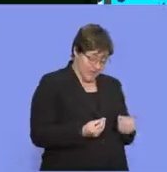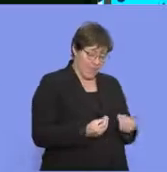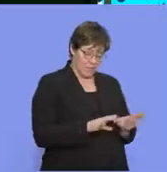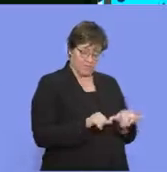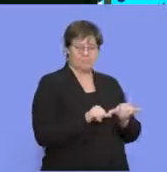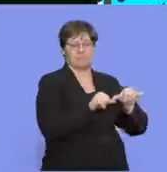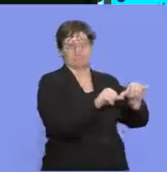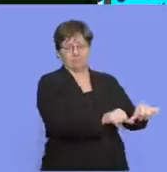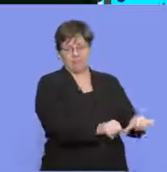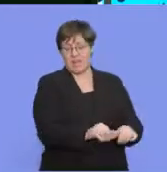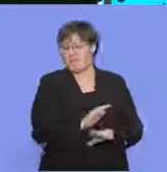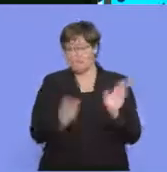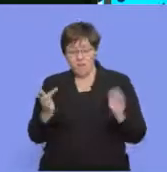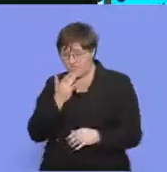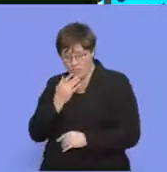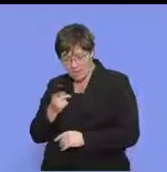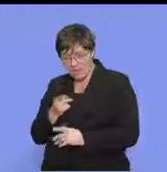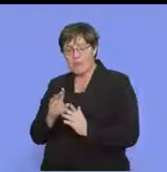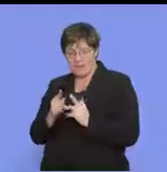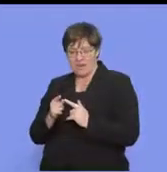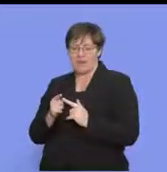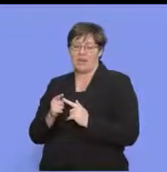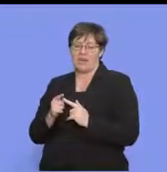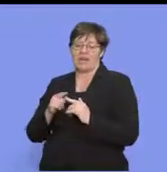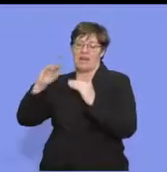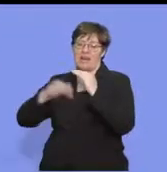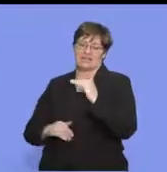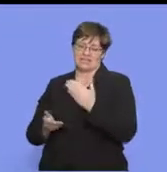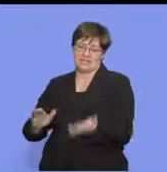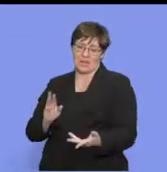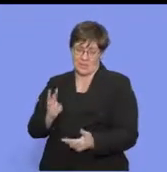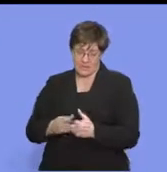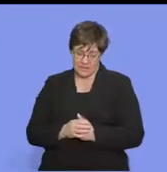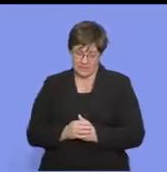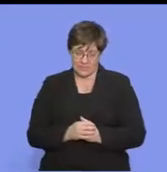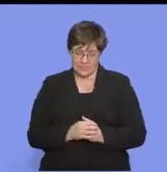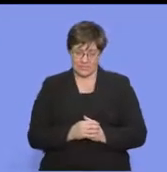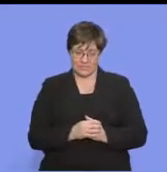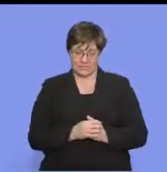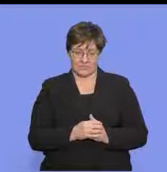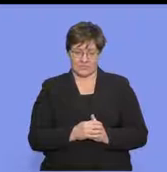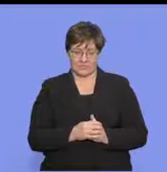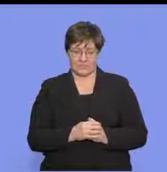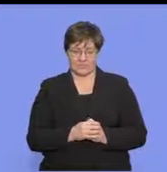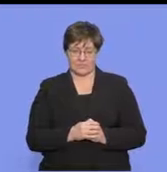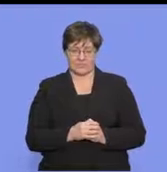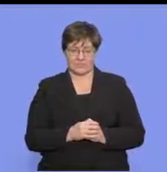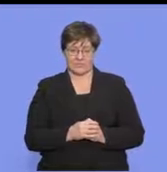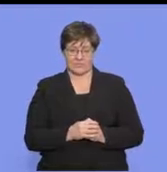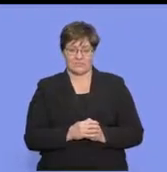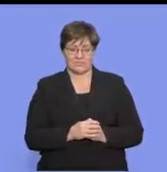would be selected for, and if it's unfavorable, it's selected against, and those organisms then would die out in